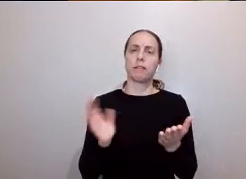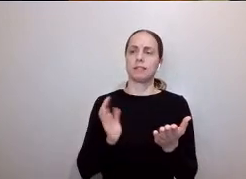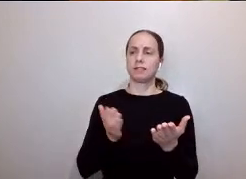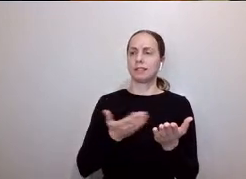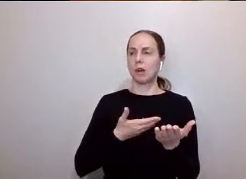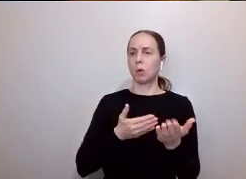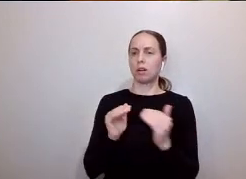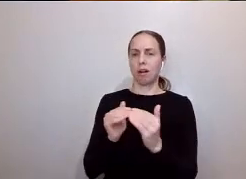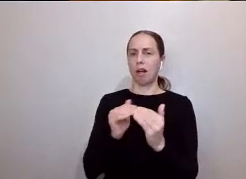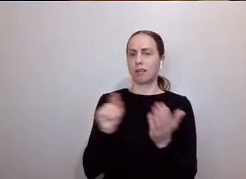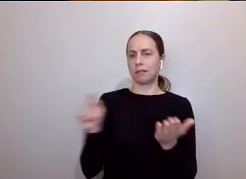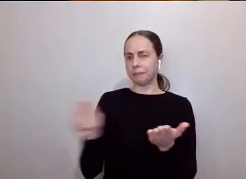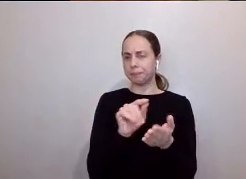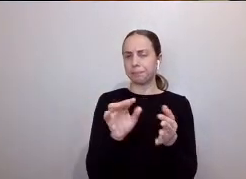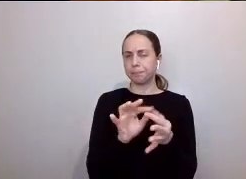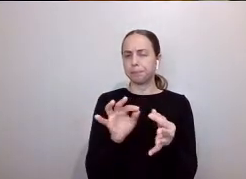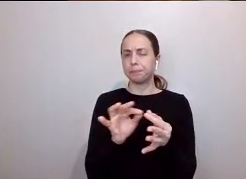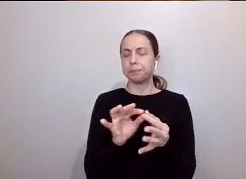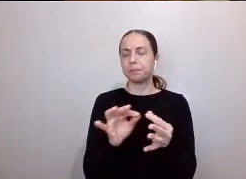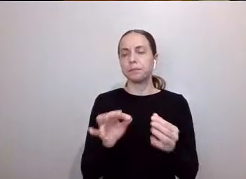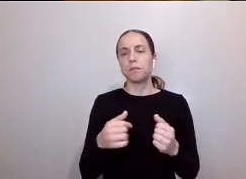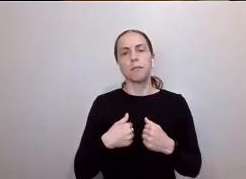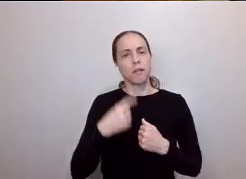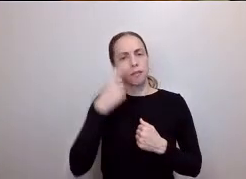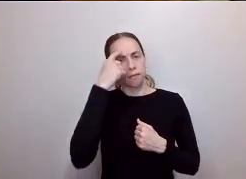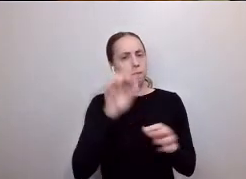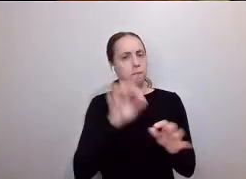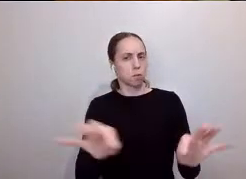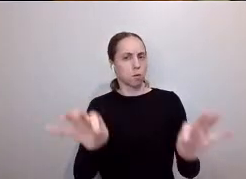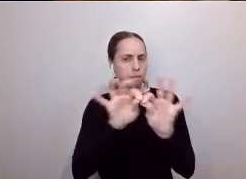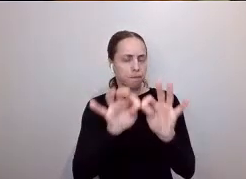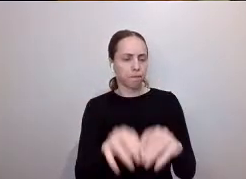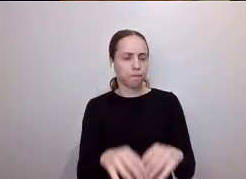important to just name that